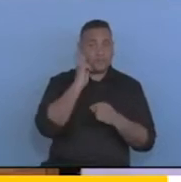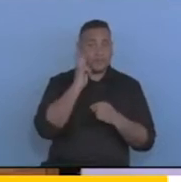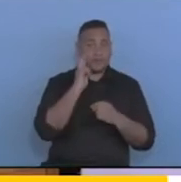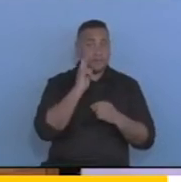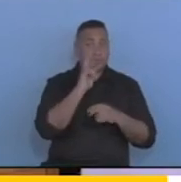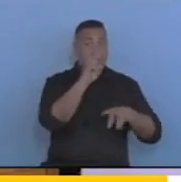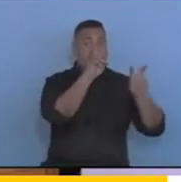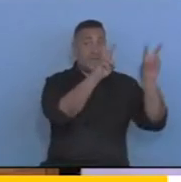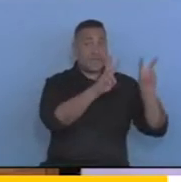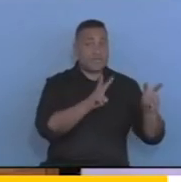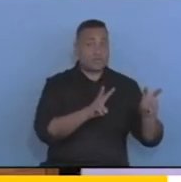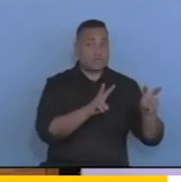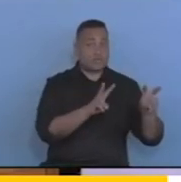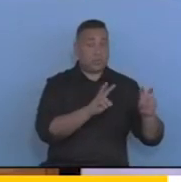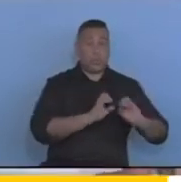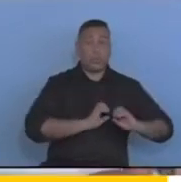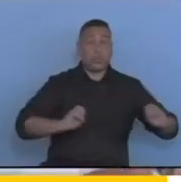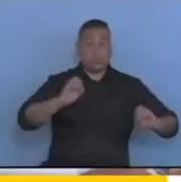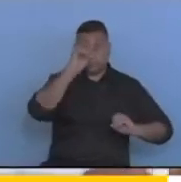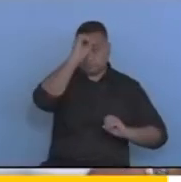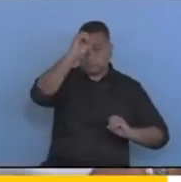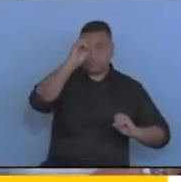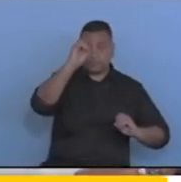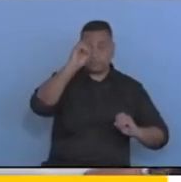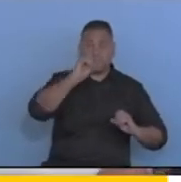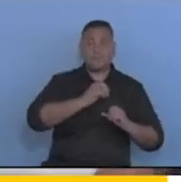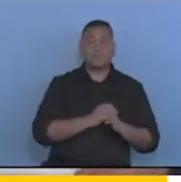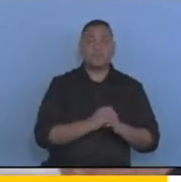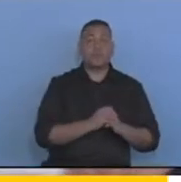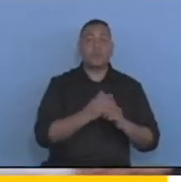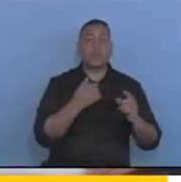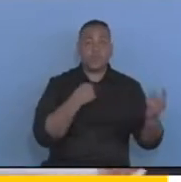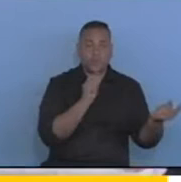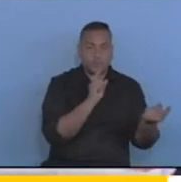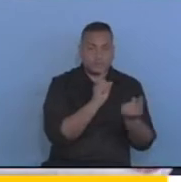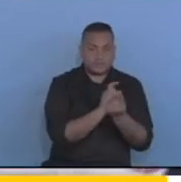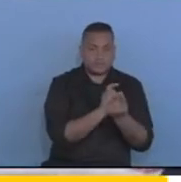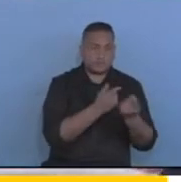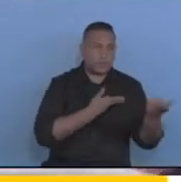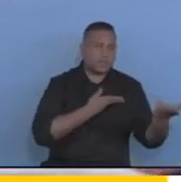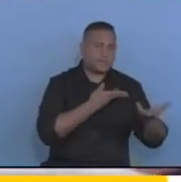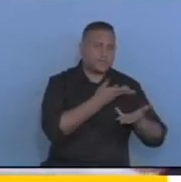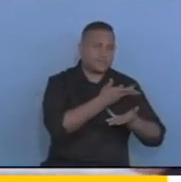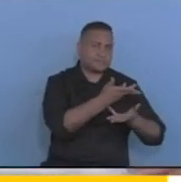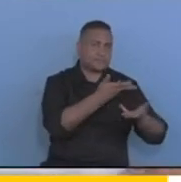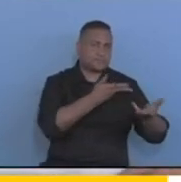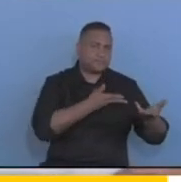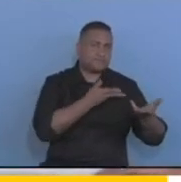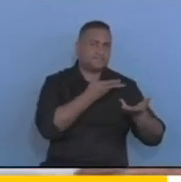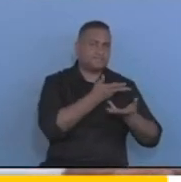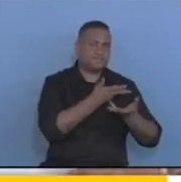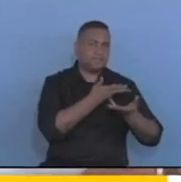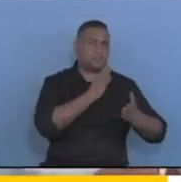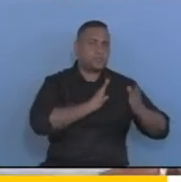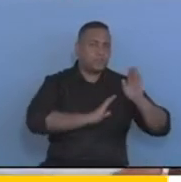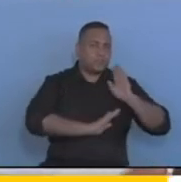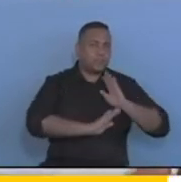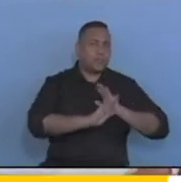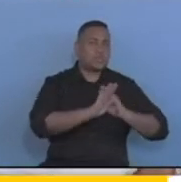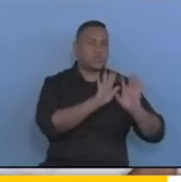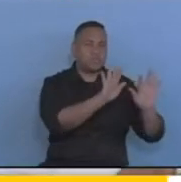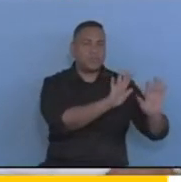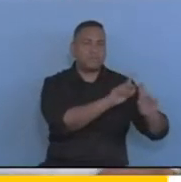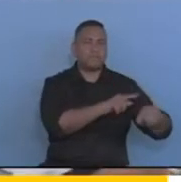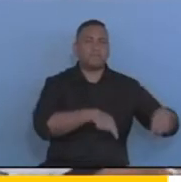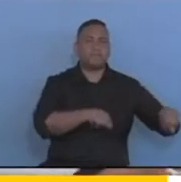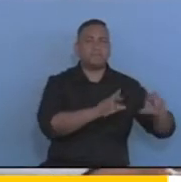So I have to engage with them, as well as being patient with them when